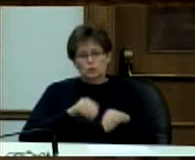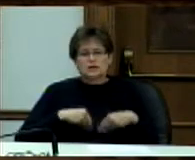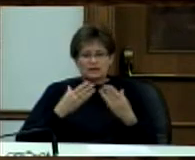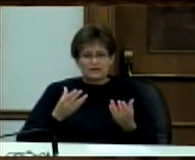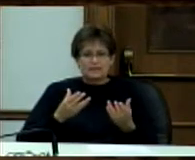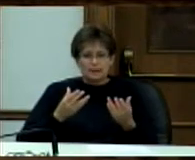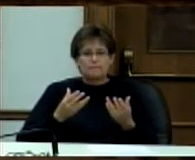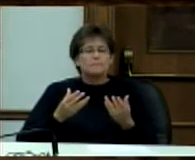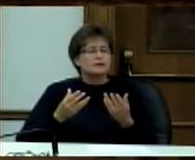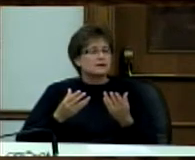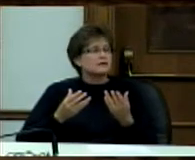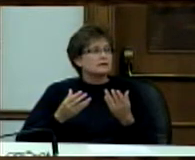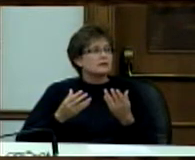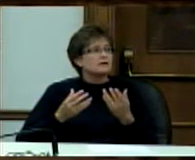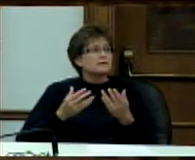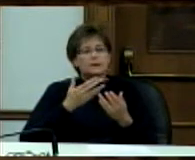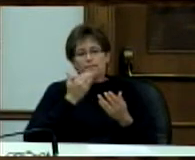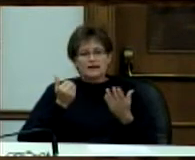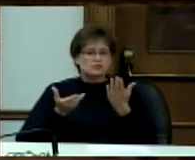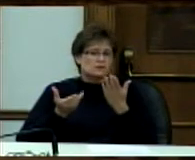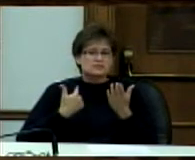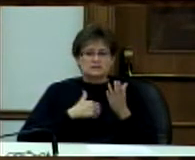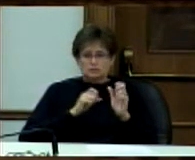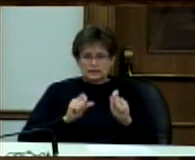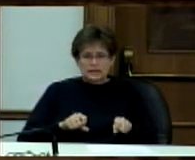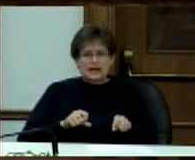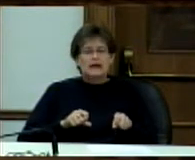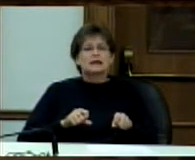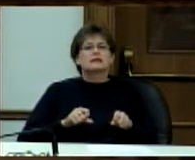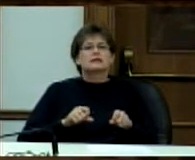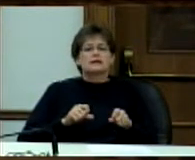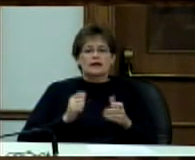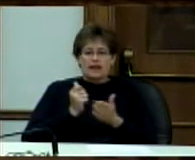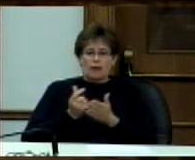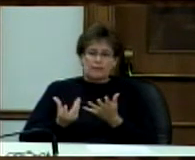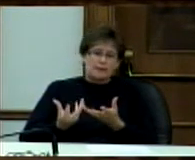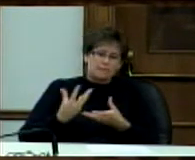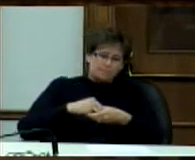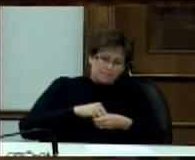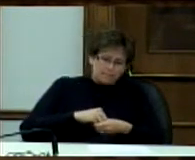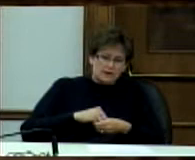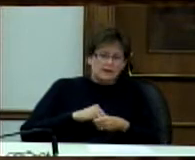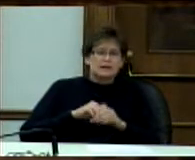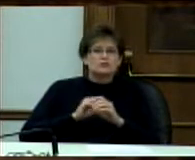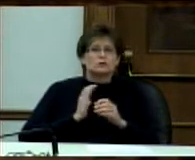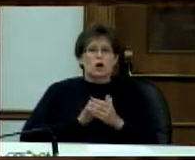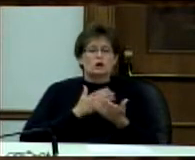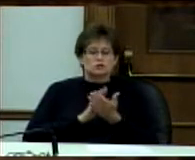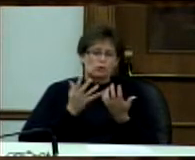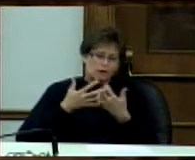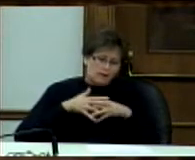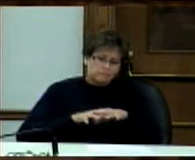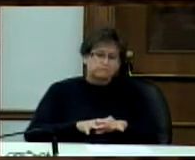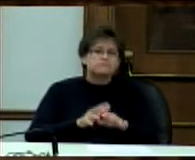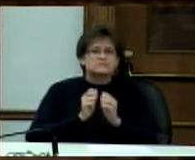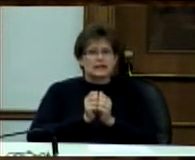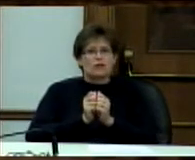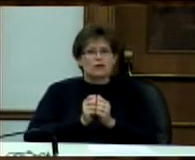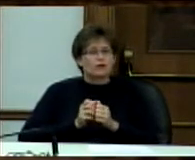that we're giving them the best services that we can and integrating them as best we can into our school